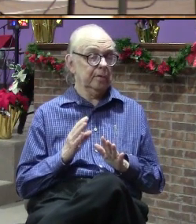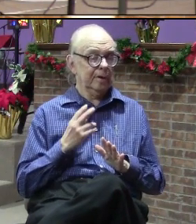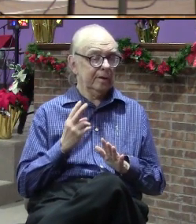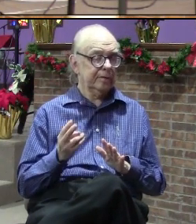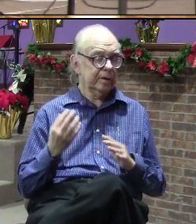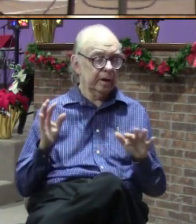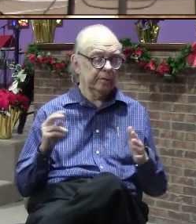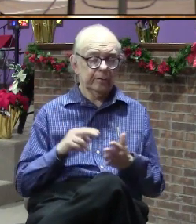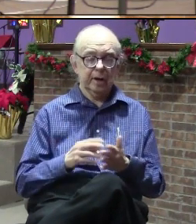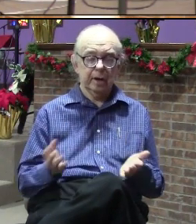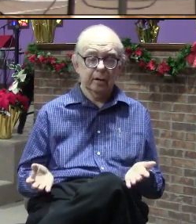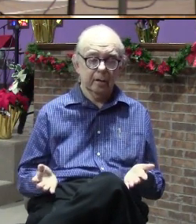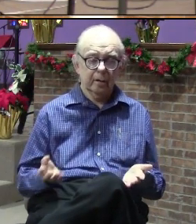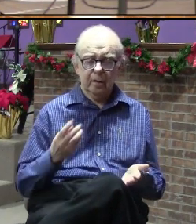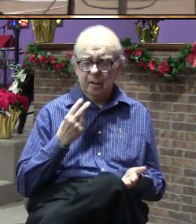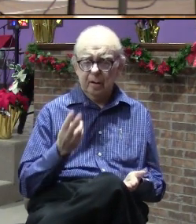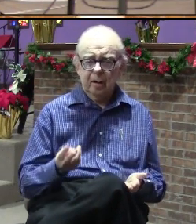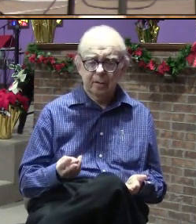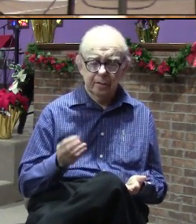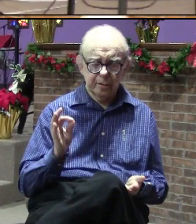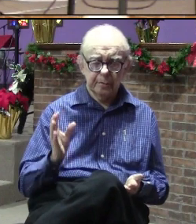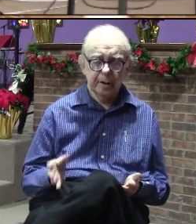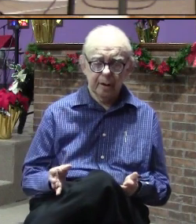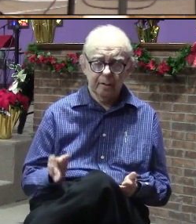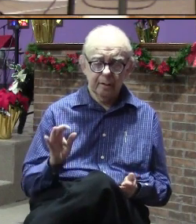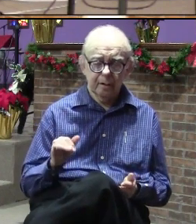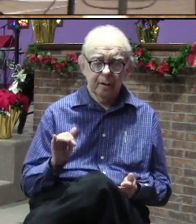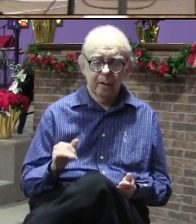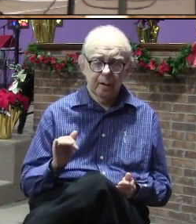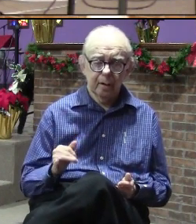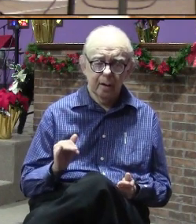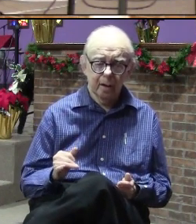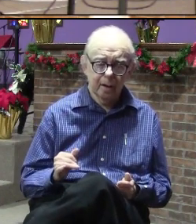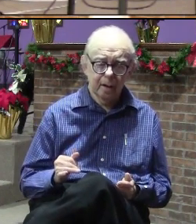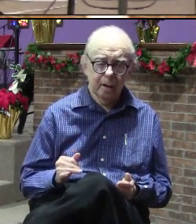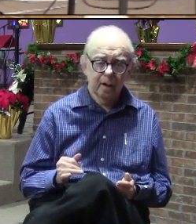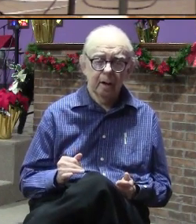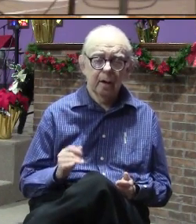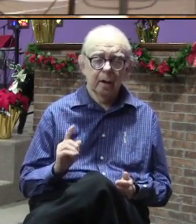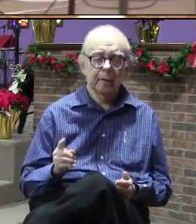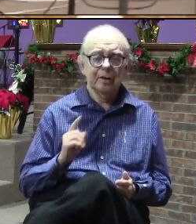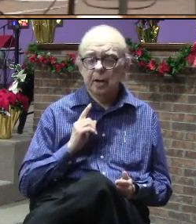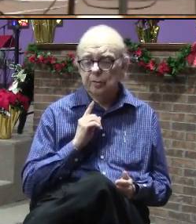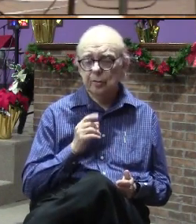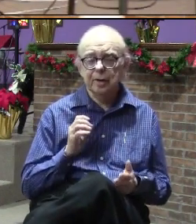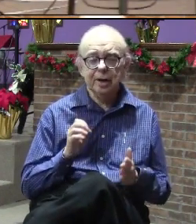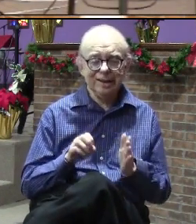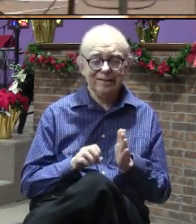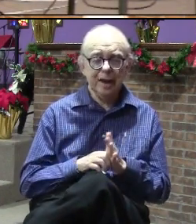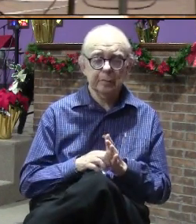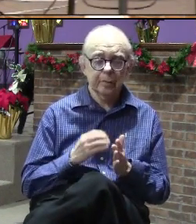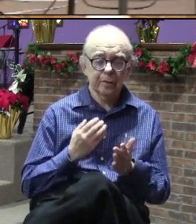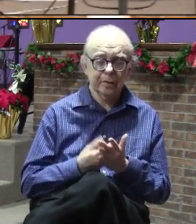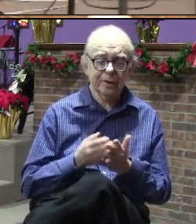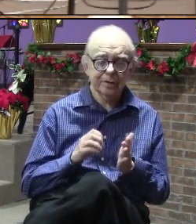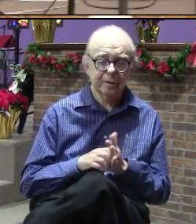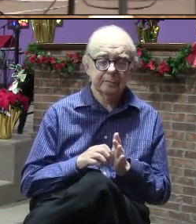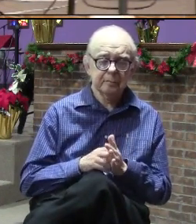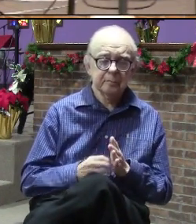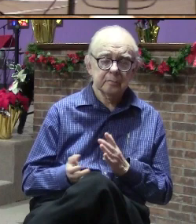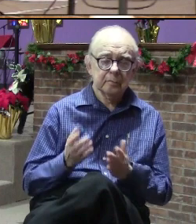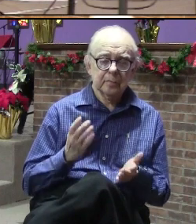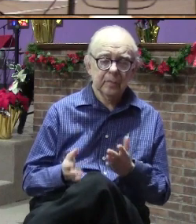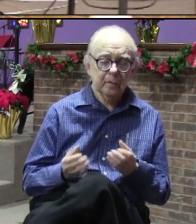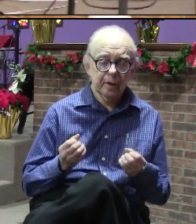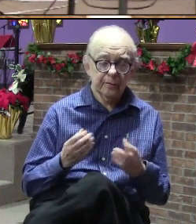And you would say, well, you're the pastor. Yeah, and I'm showing a shining example because you're probably going to